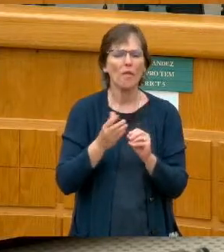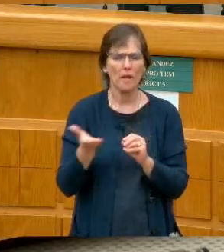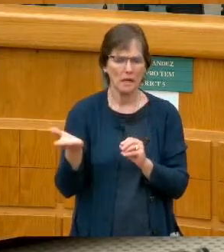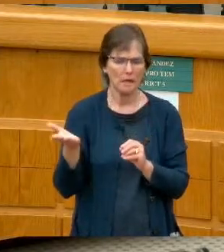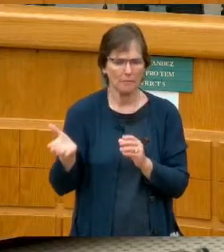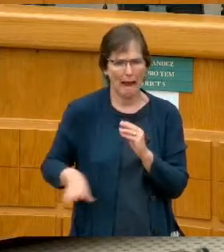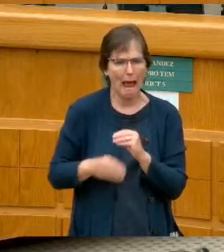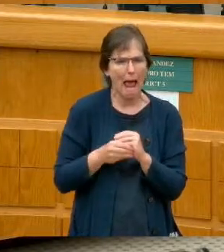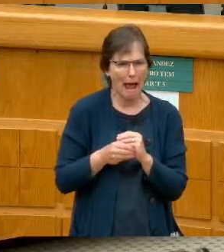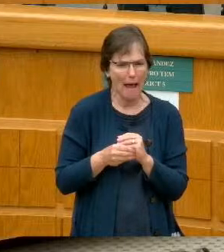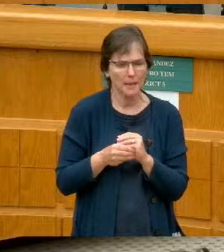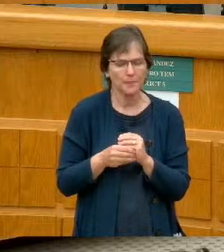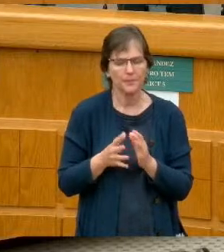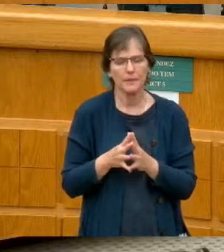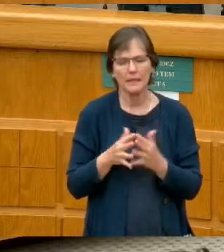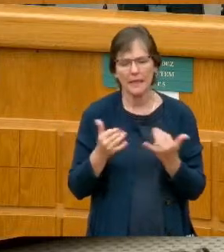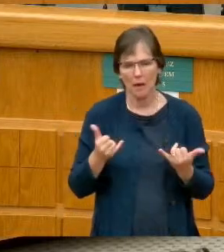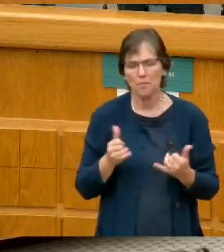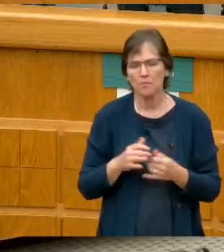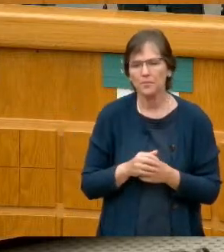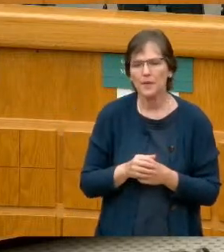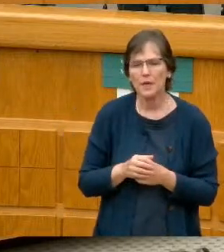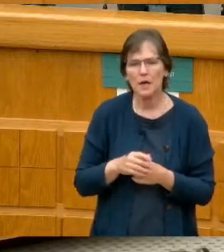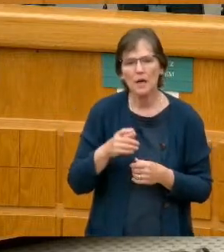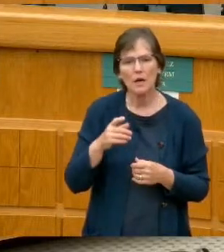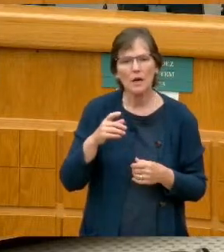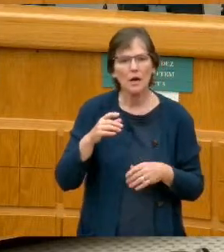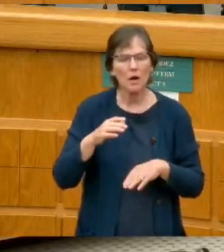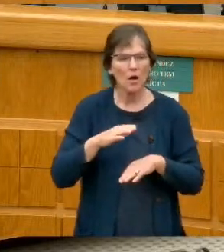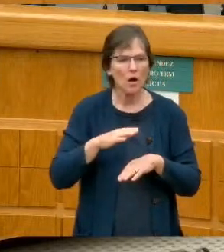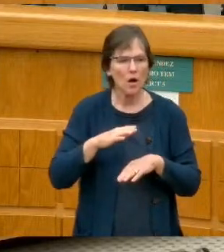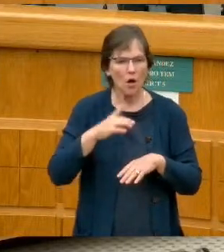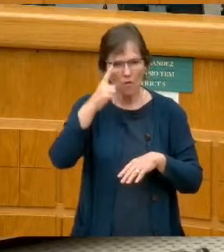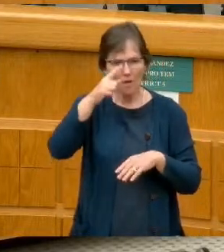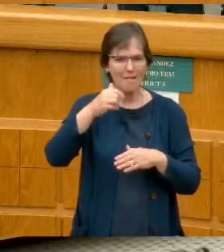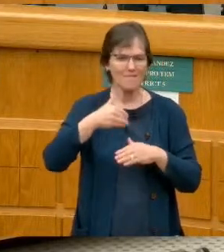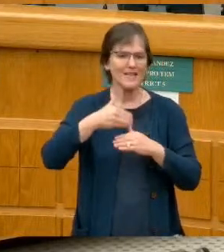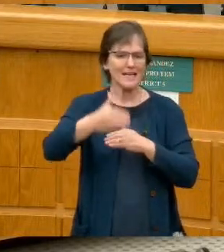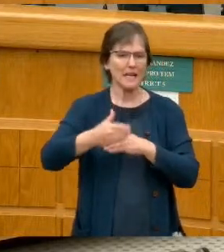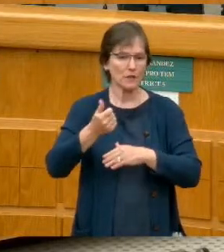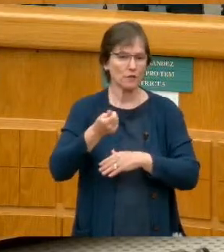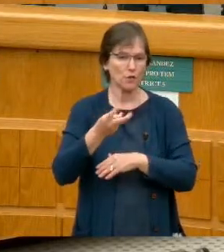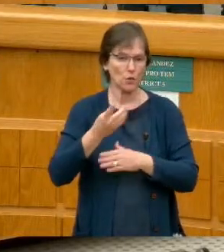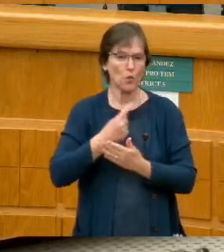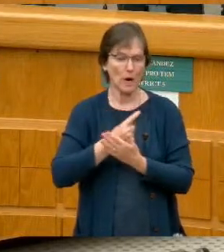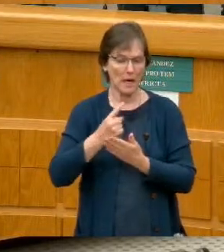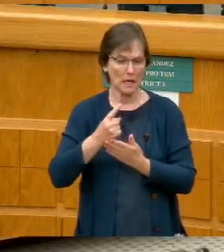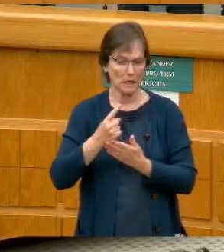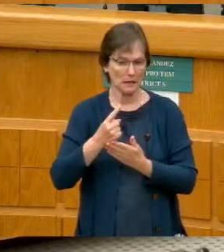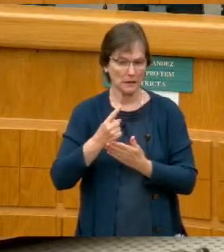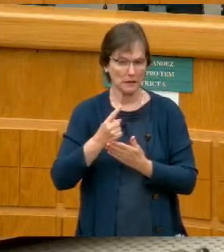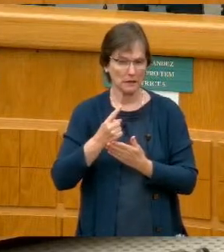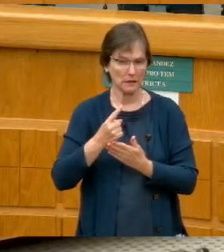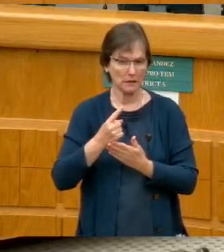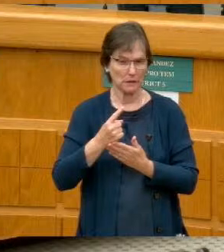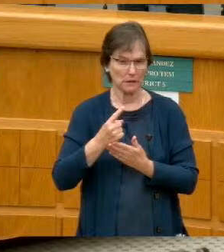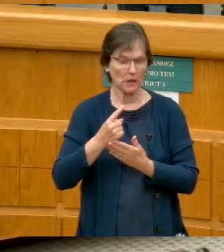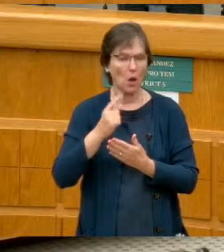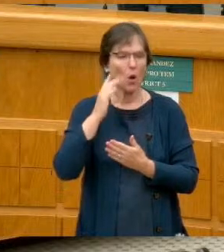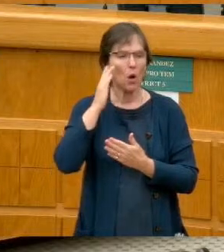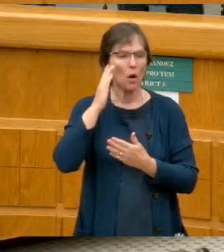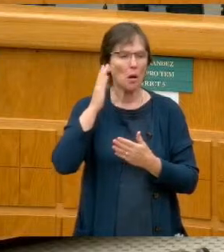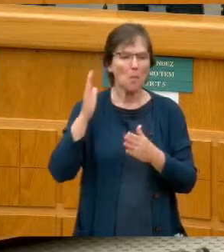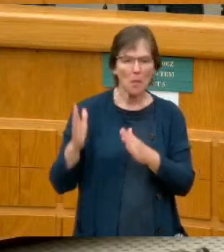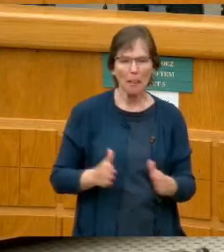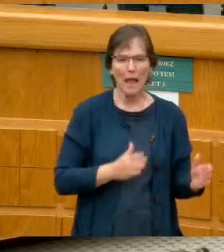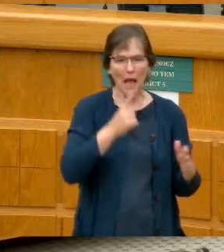here, is on our lineup for the next couple of weeks. So today we're here, the mayor, myself,